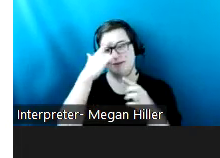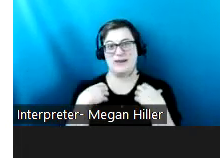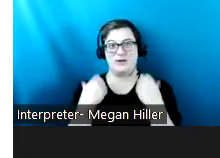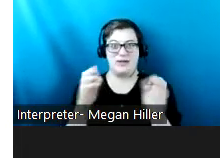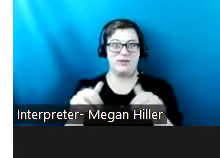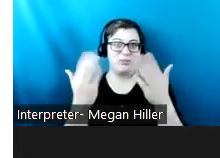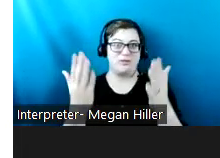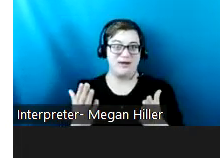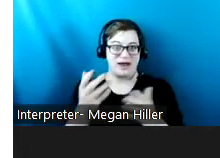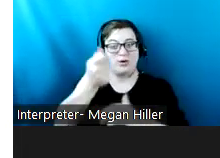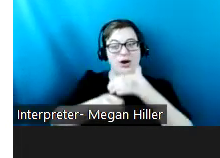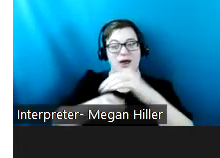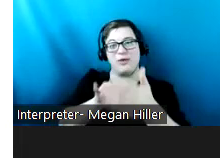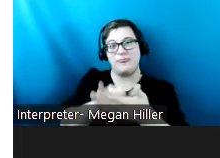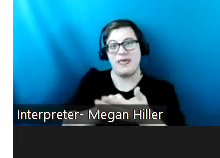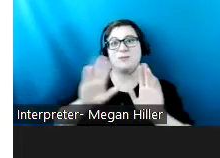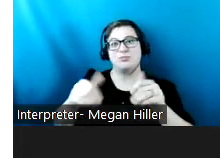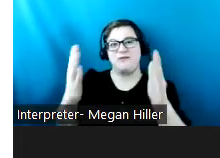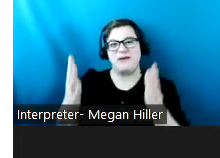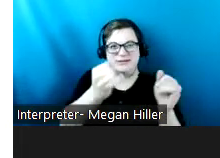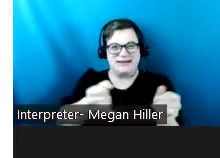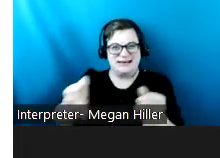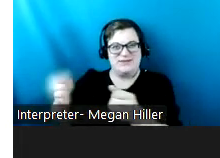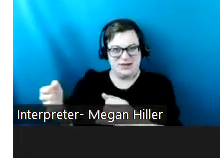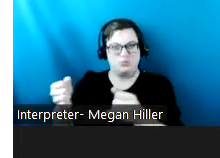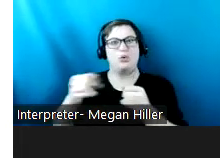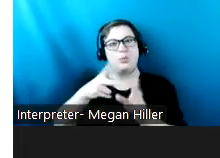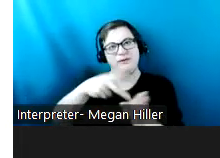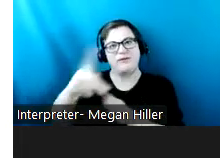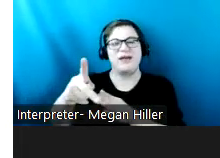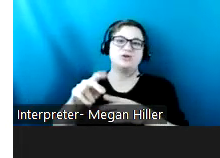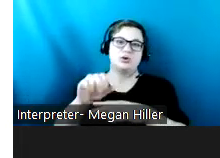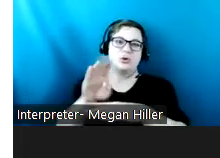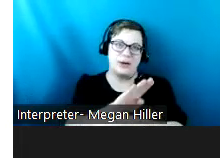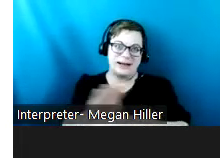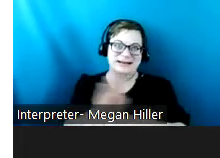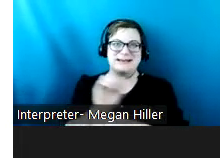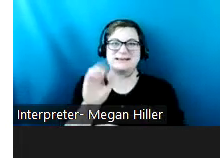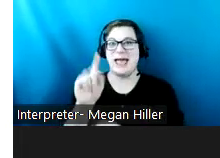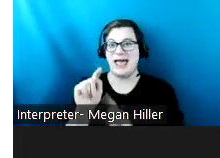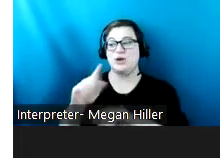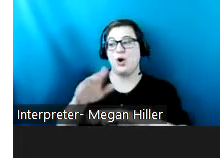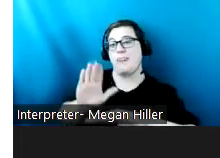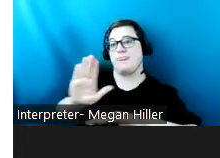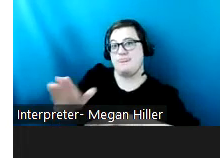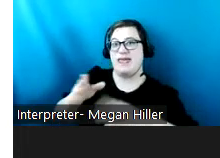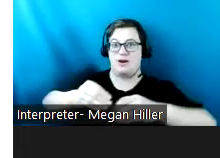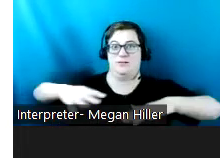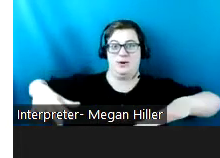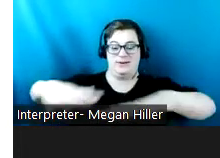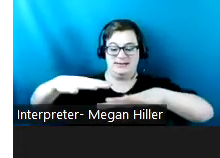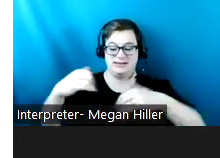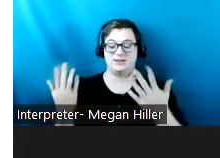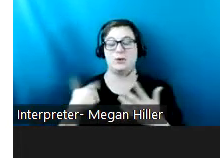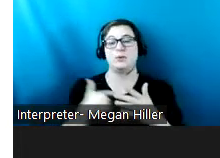provider under the Provider's Individual Professional Practice Act on the provider's own premises. We also added this definition,